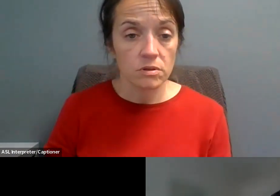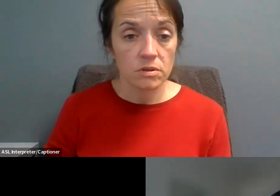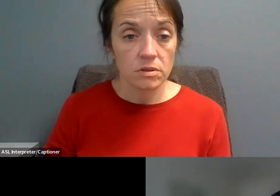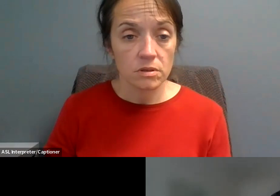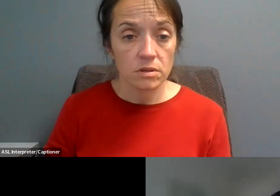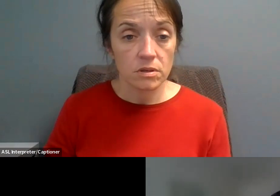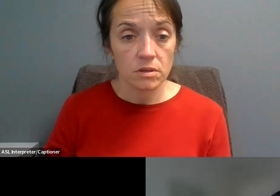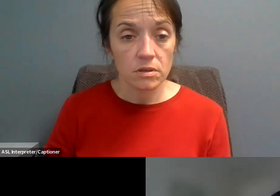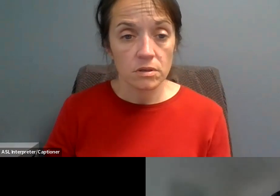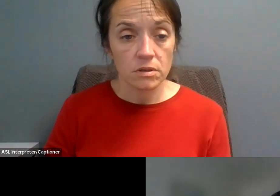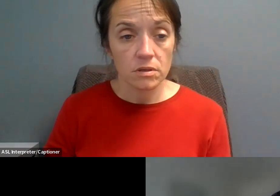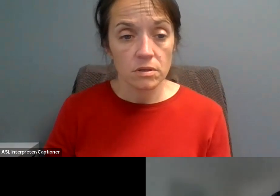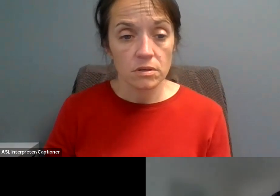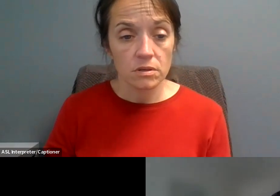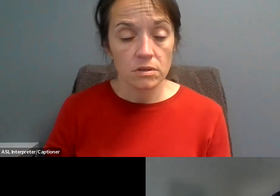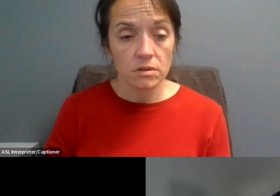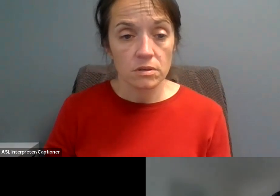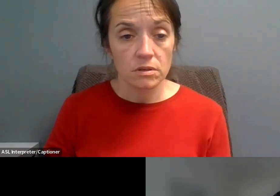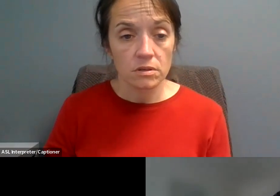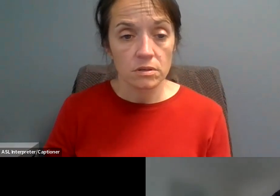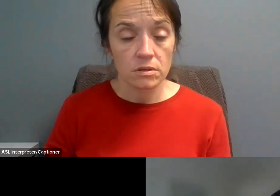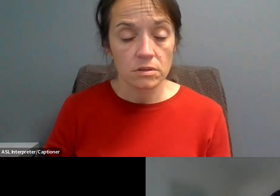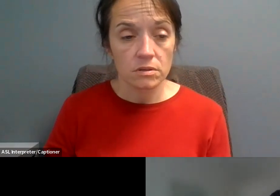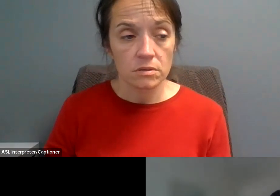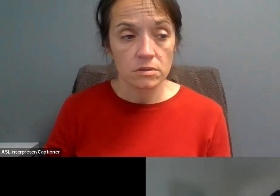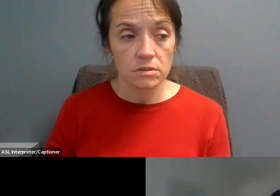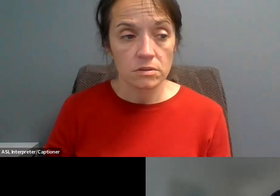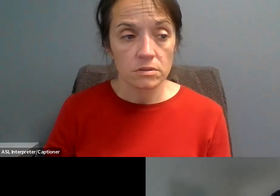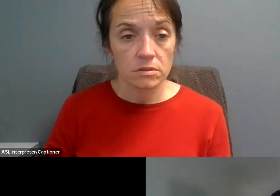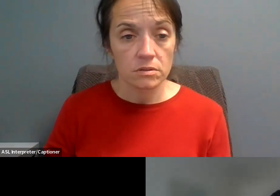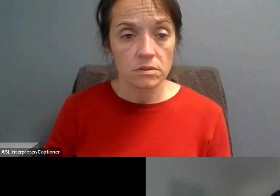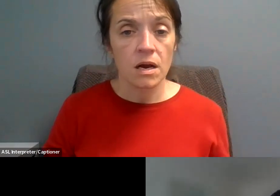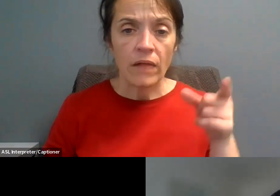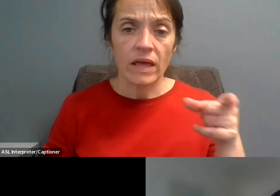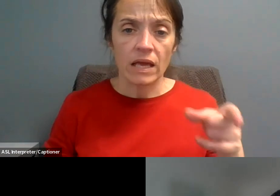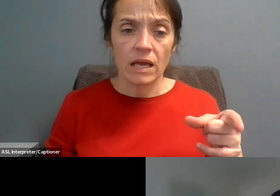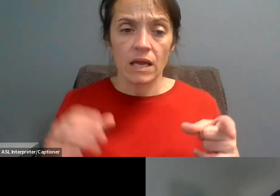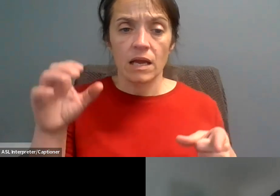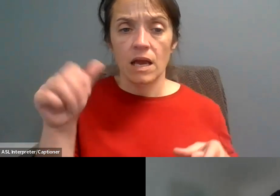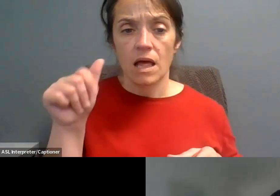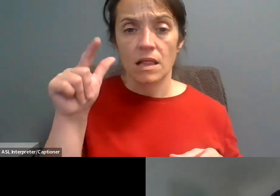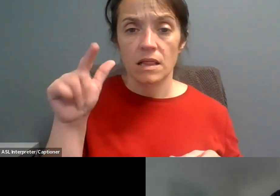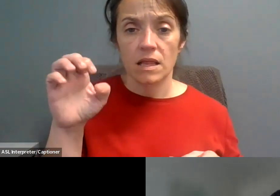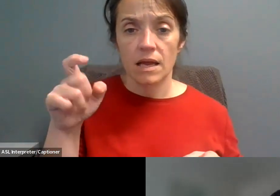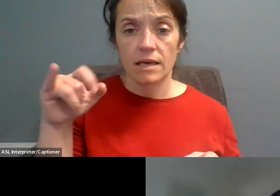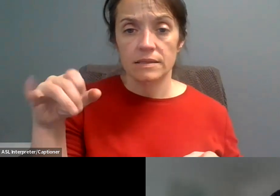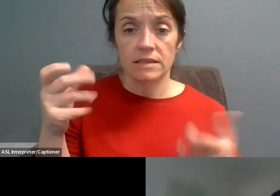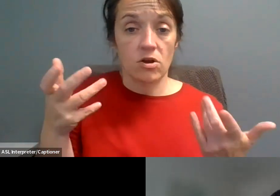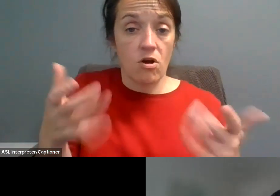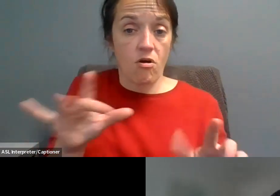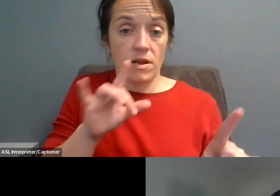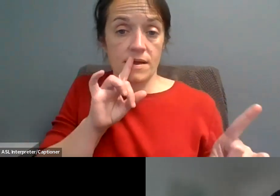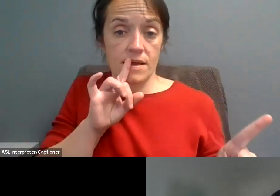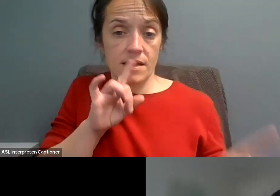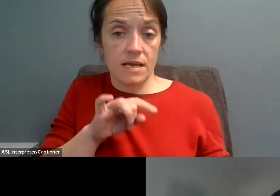I think Alexis actually answered that earlier. Yeah. Okay. She said that I believe Alexis said